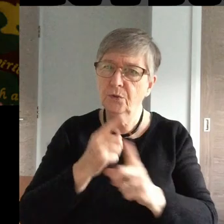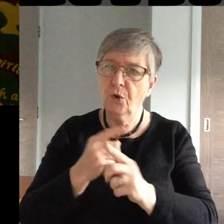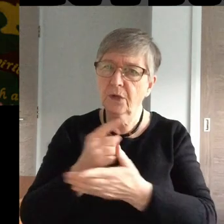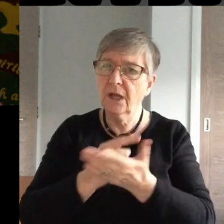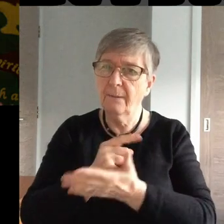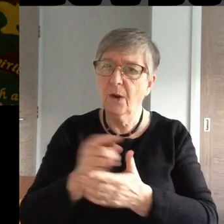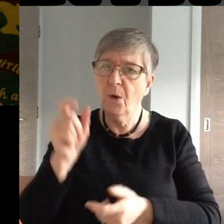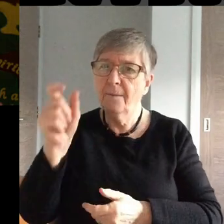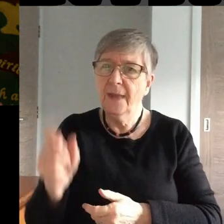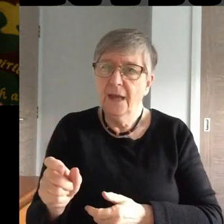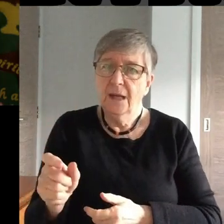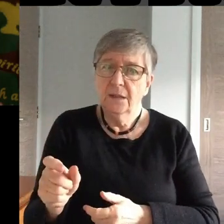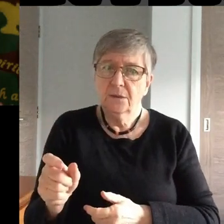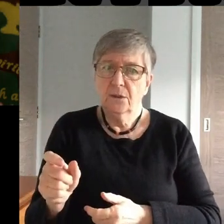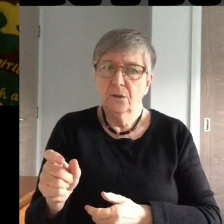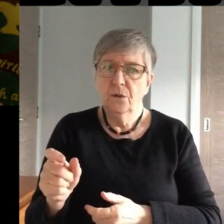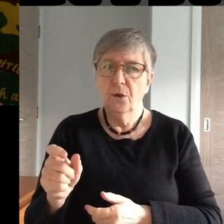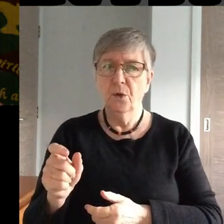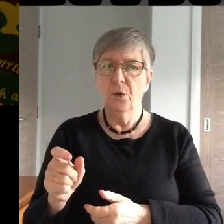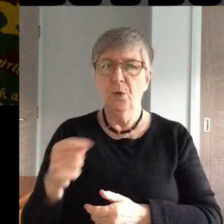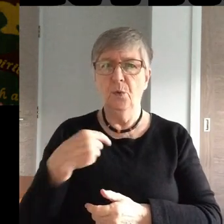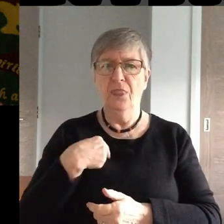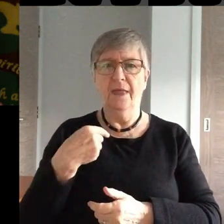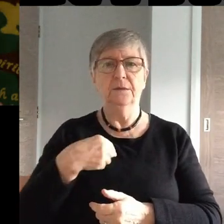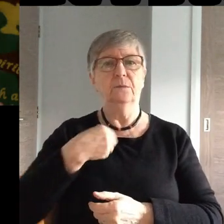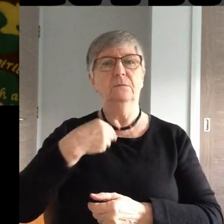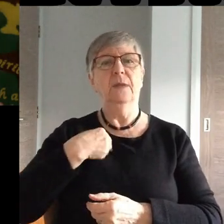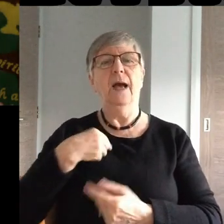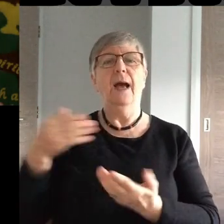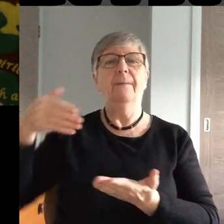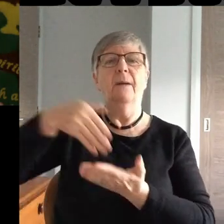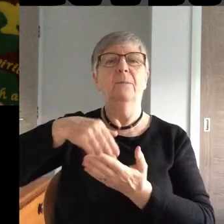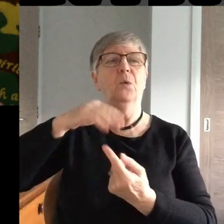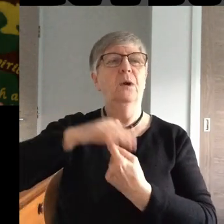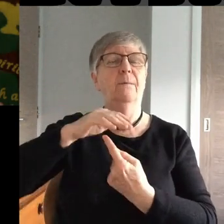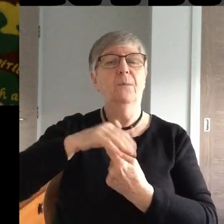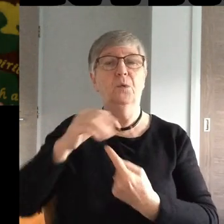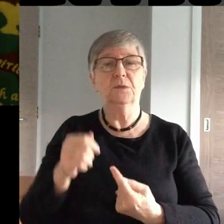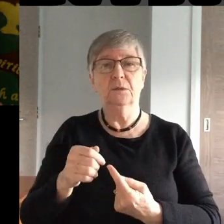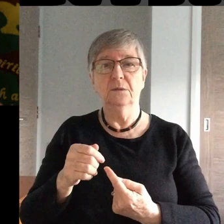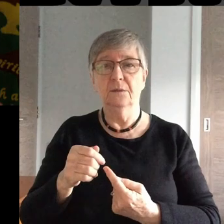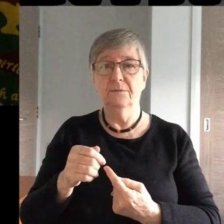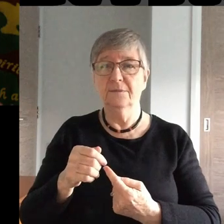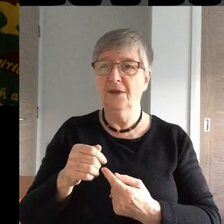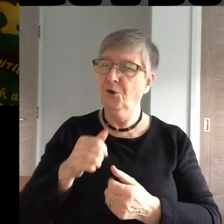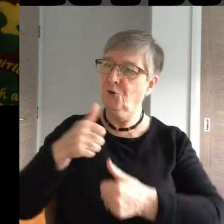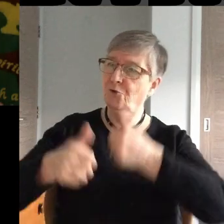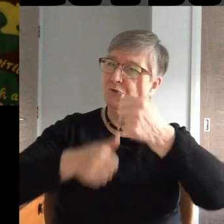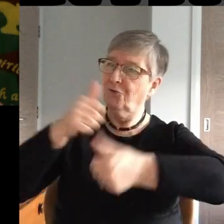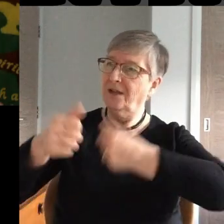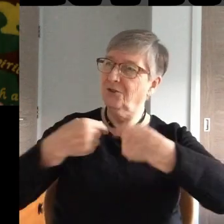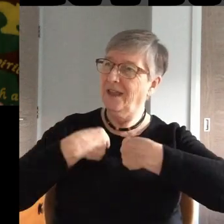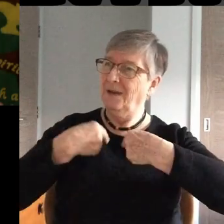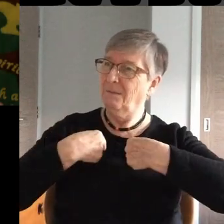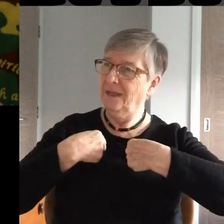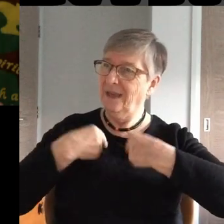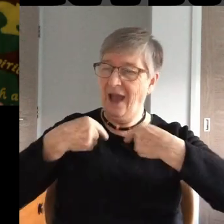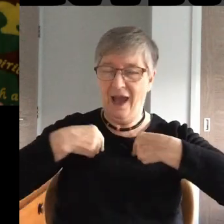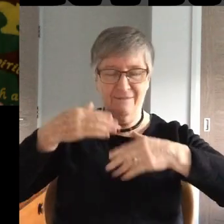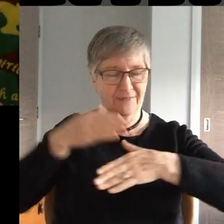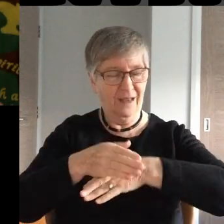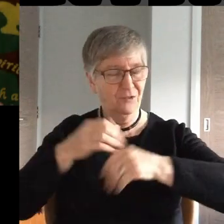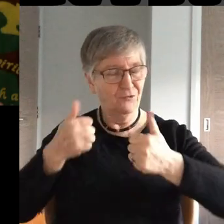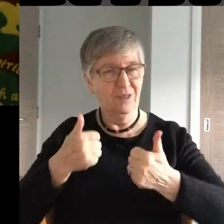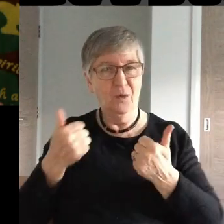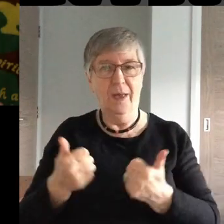of person who cherishes their own importance, someone who wants to be congratulated and worshipped